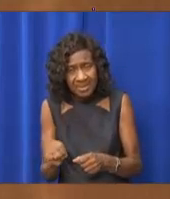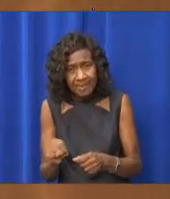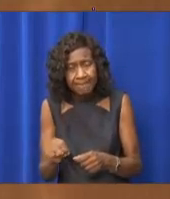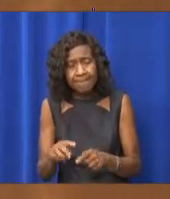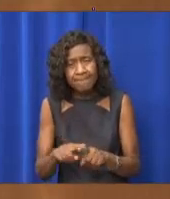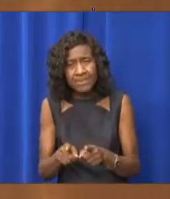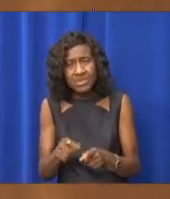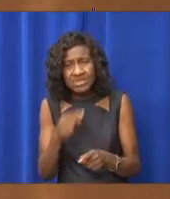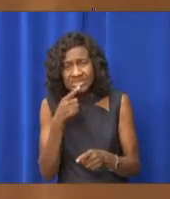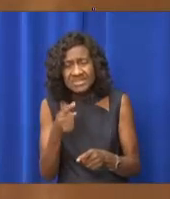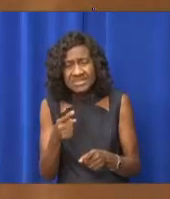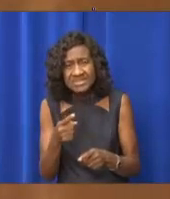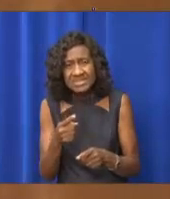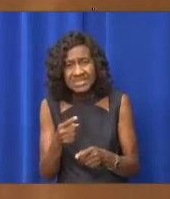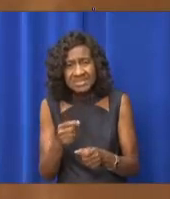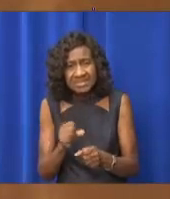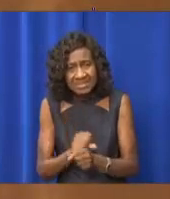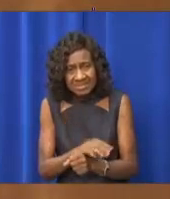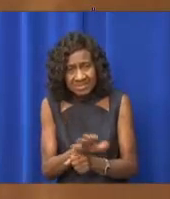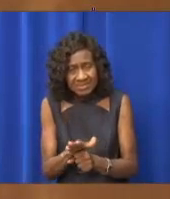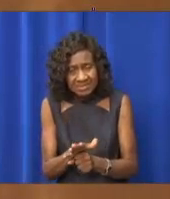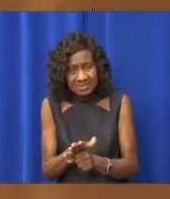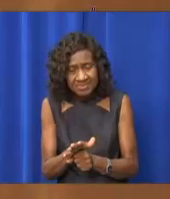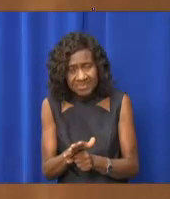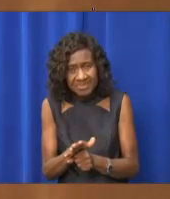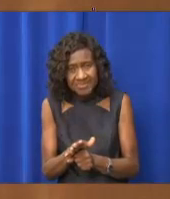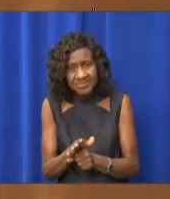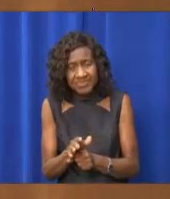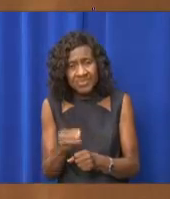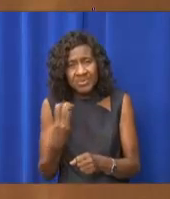is smouldering away in Cayman.